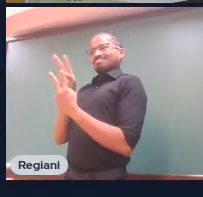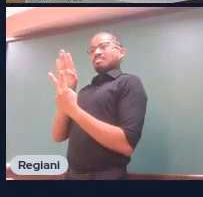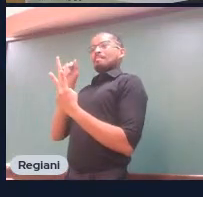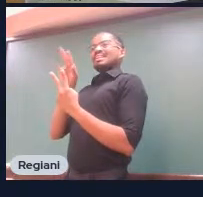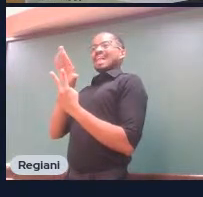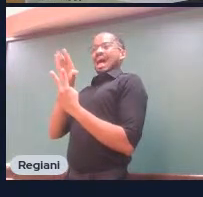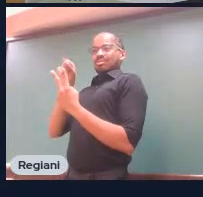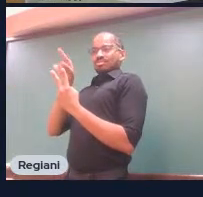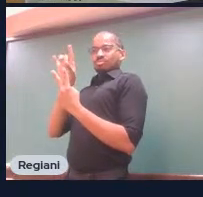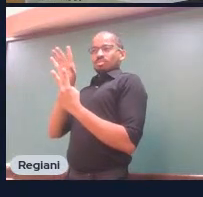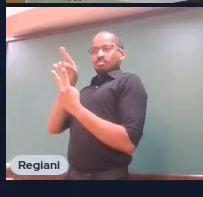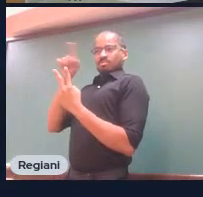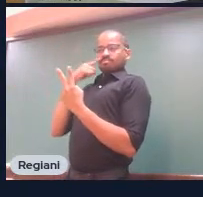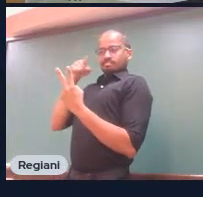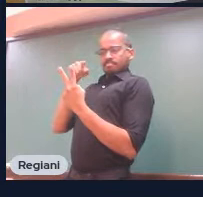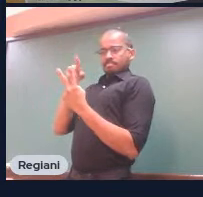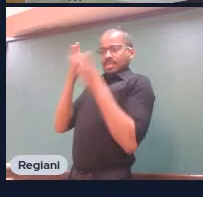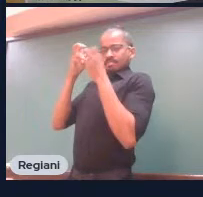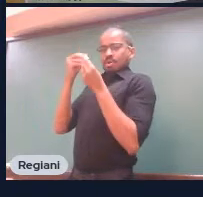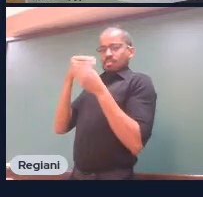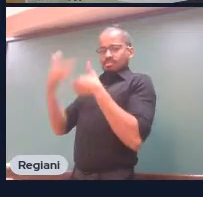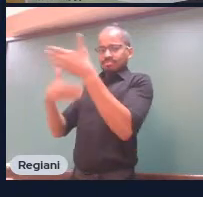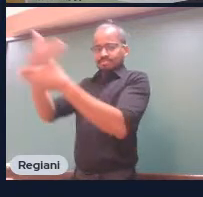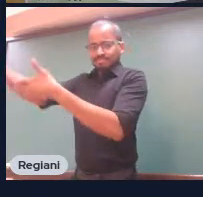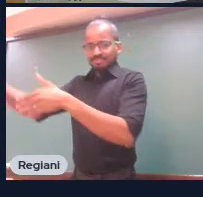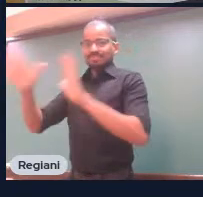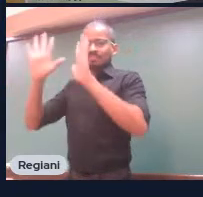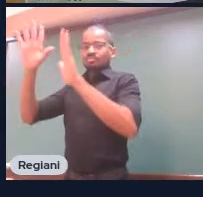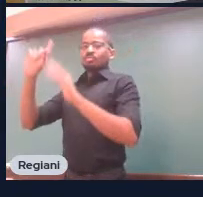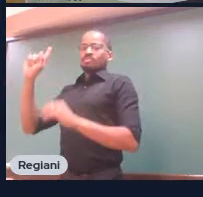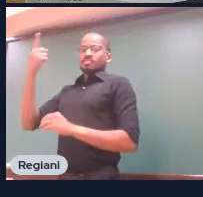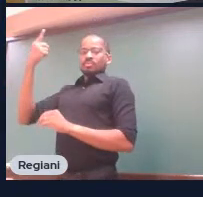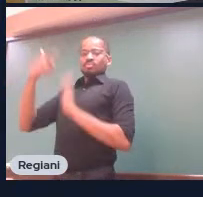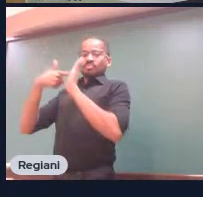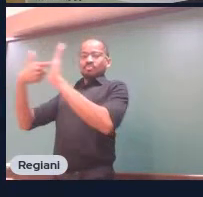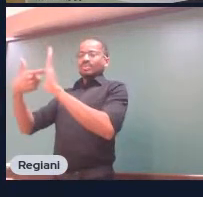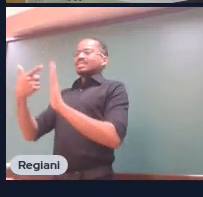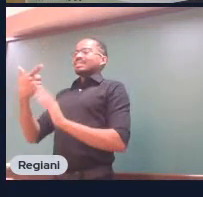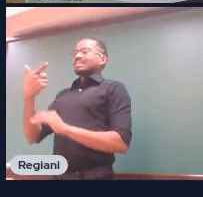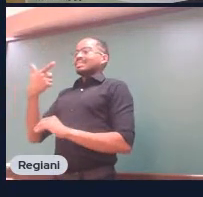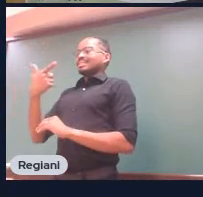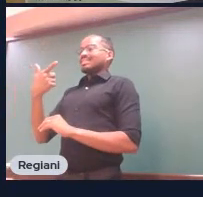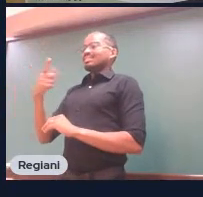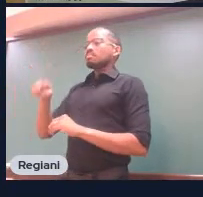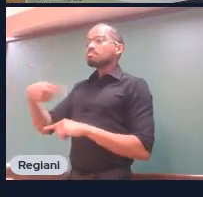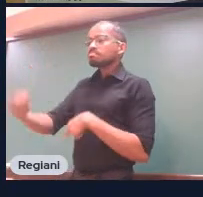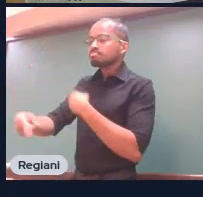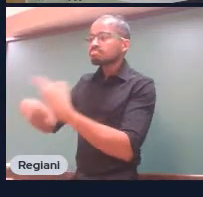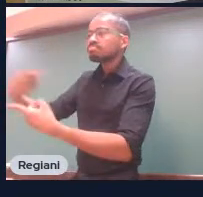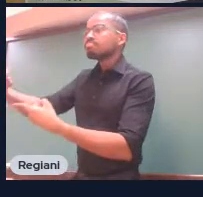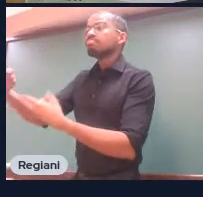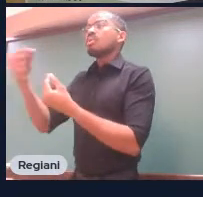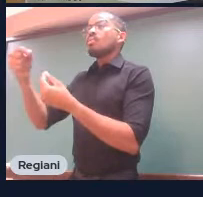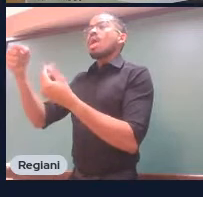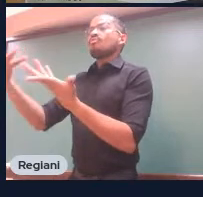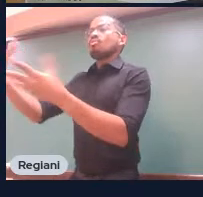what is forthcoming. So I'll first say it in English. It started 50 years ago